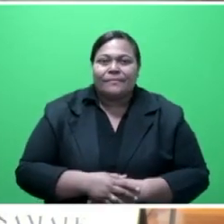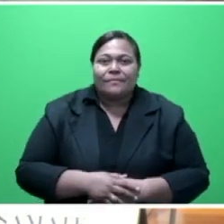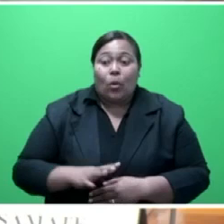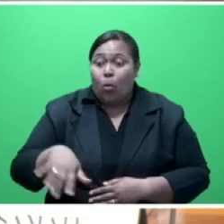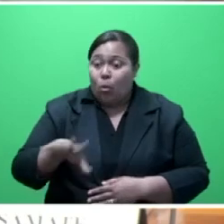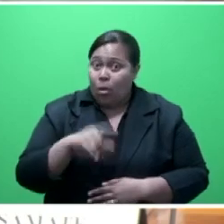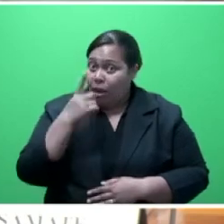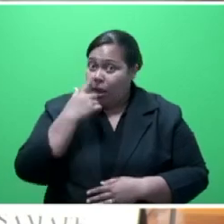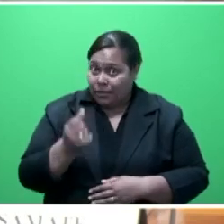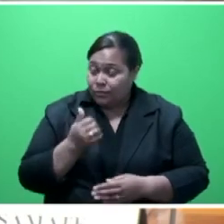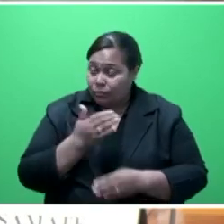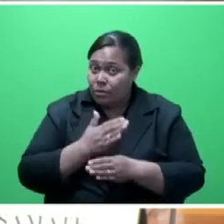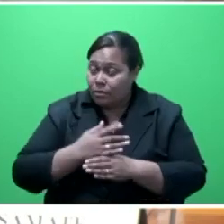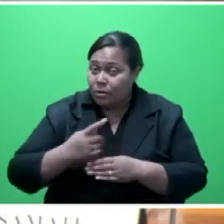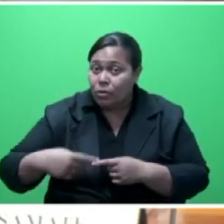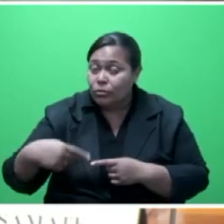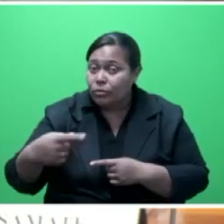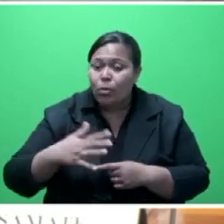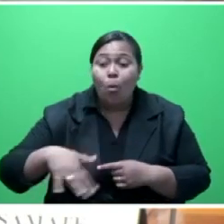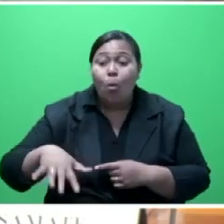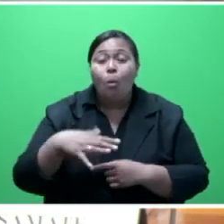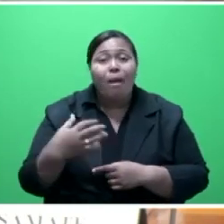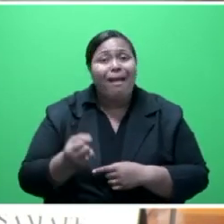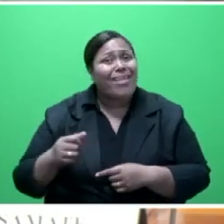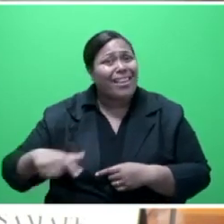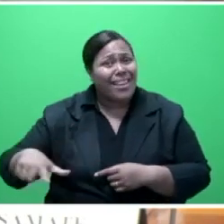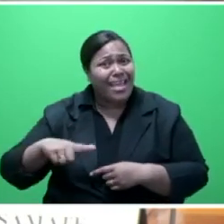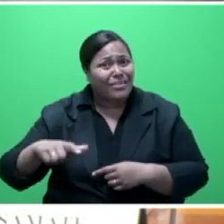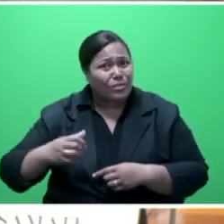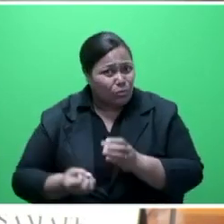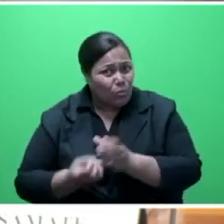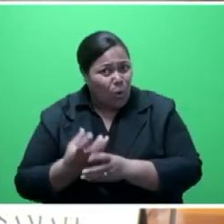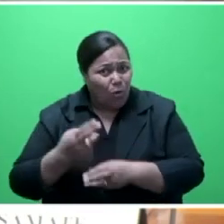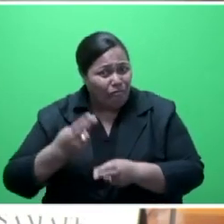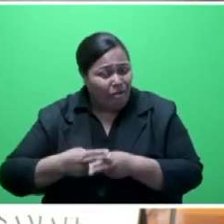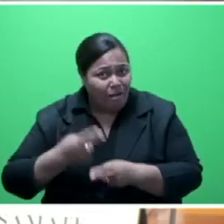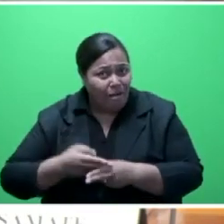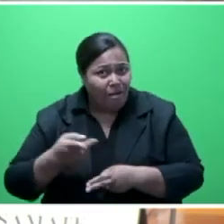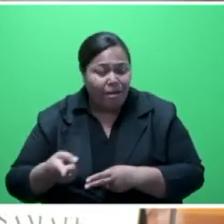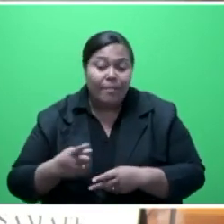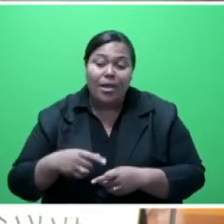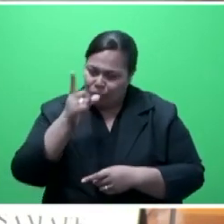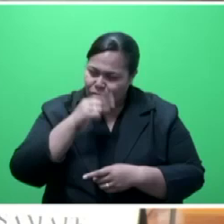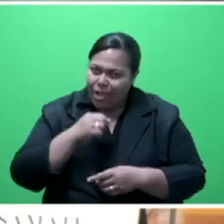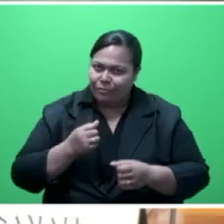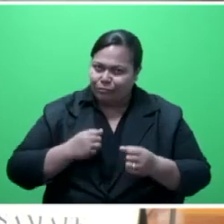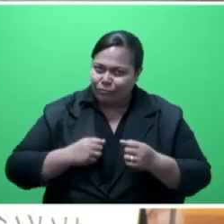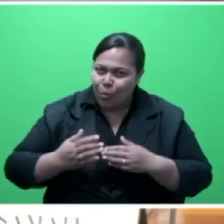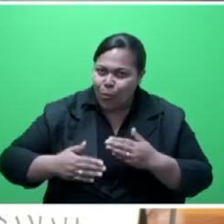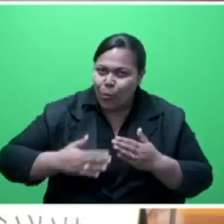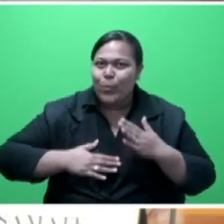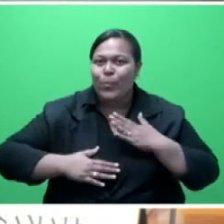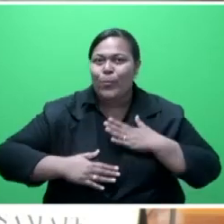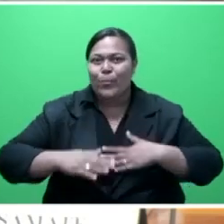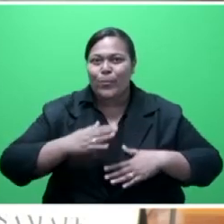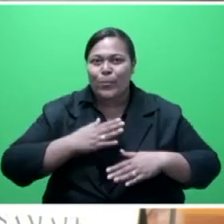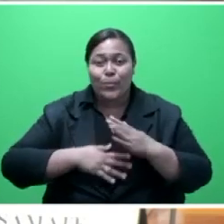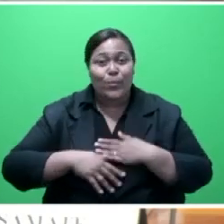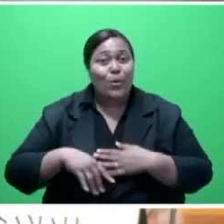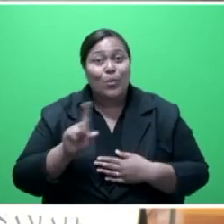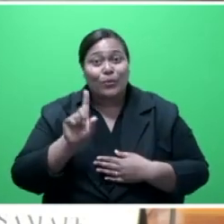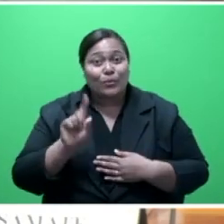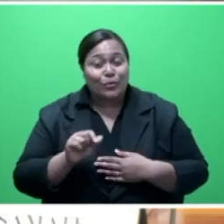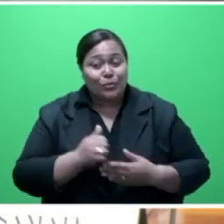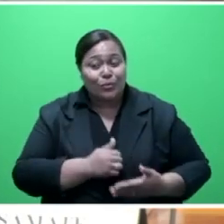working, and all those who have land to grow crops, and those with the savings to weather the storm, the single most patriotic thing you can do in